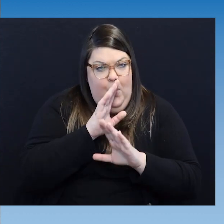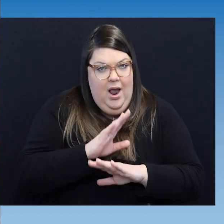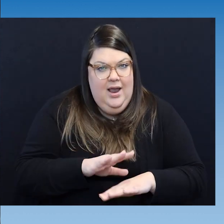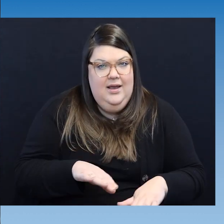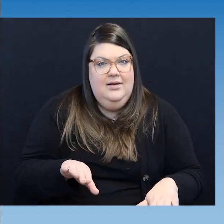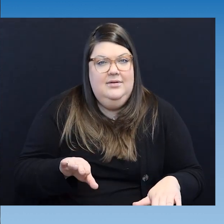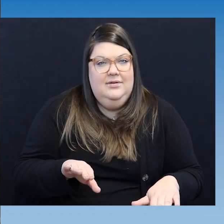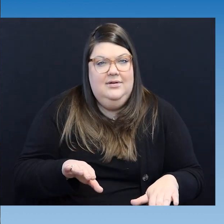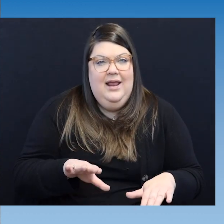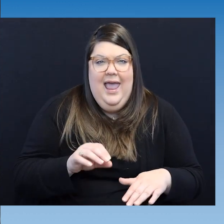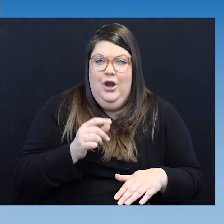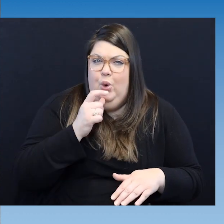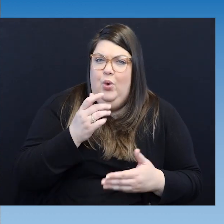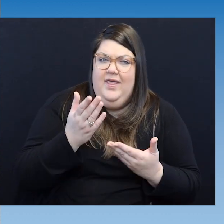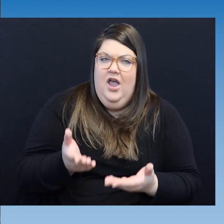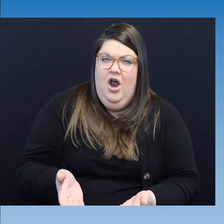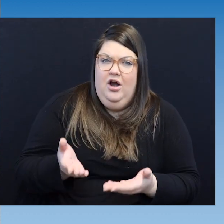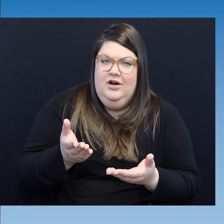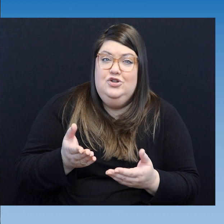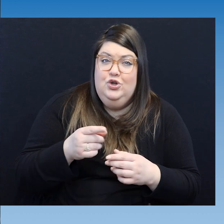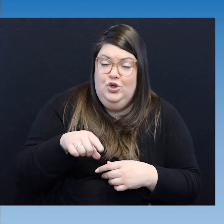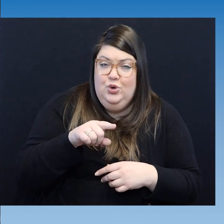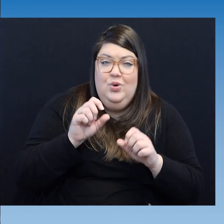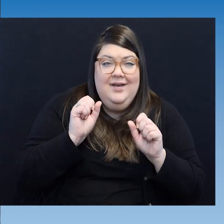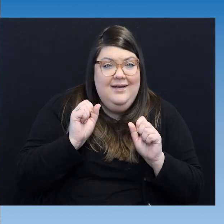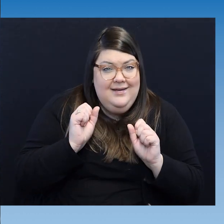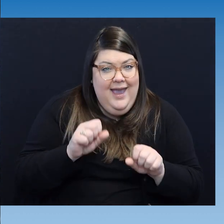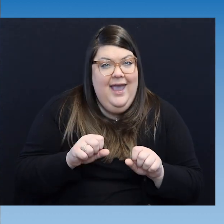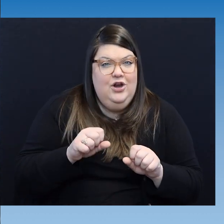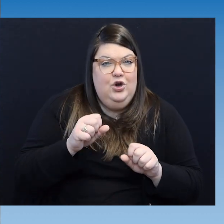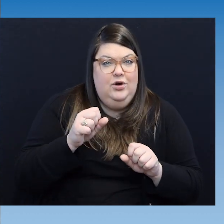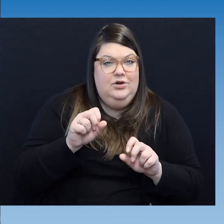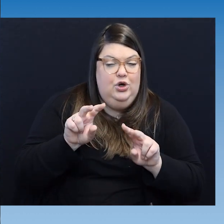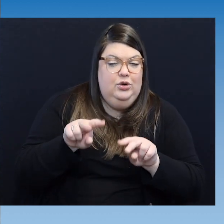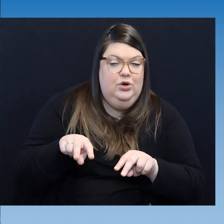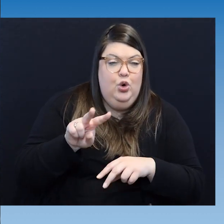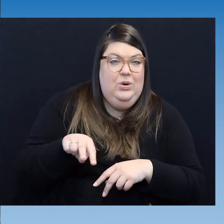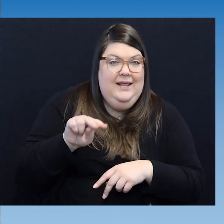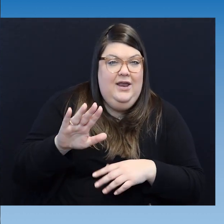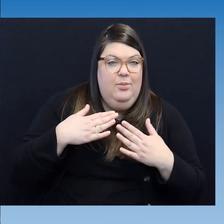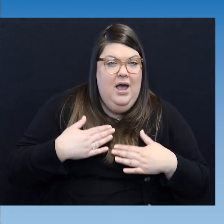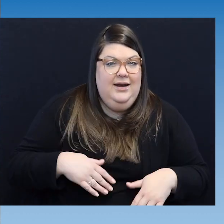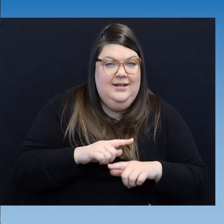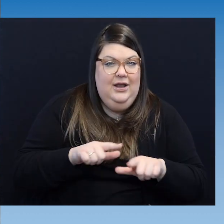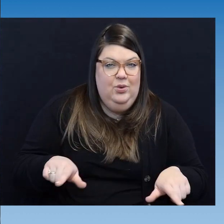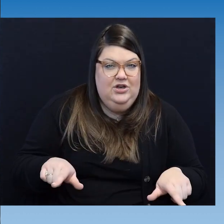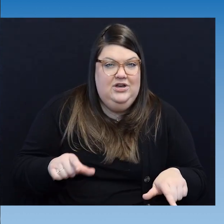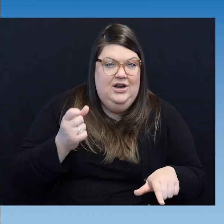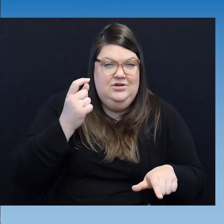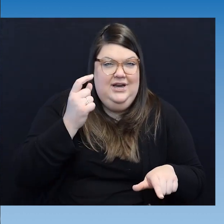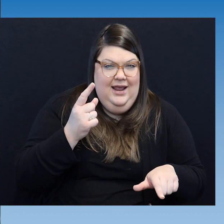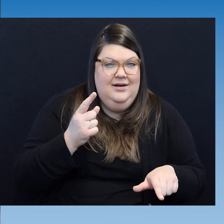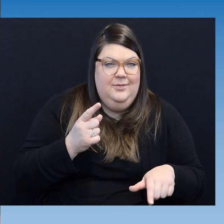well as learn who they are, so that you can read their body language, you can read their little